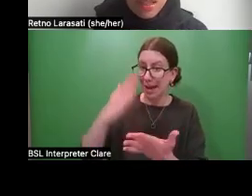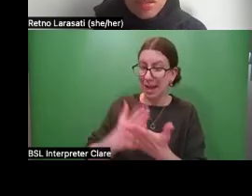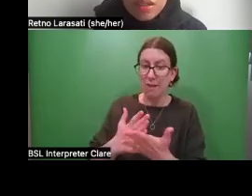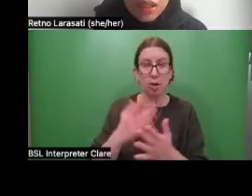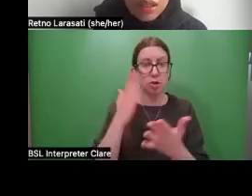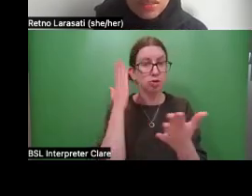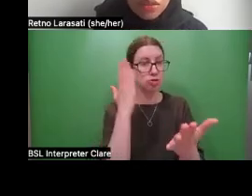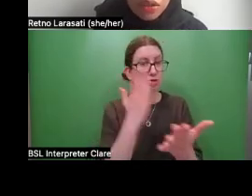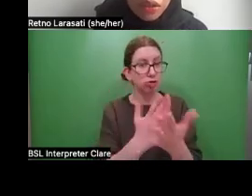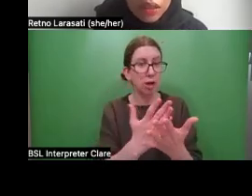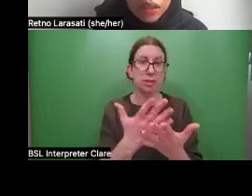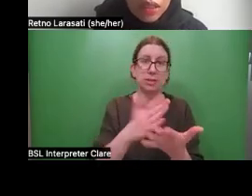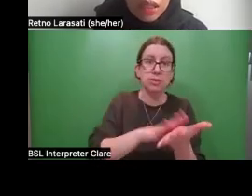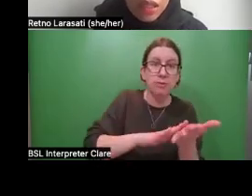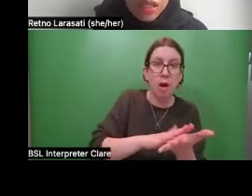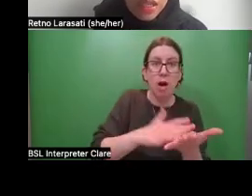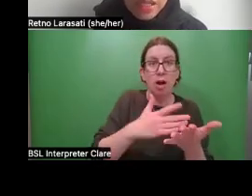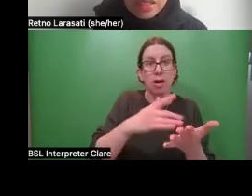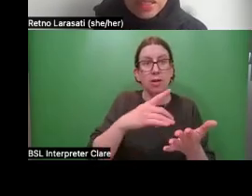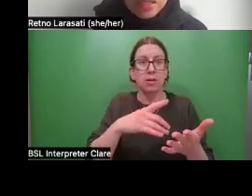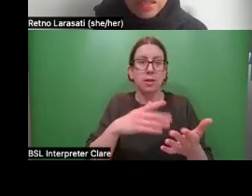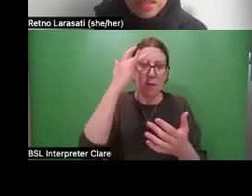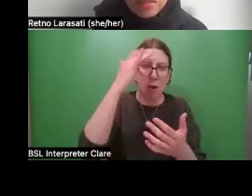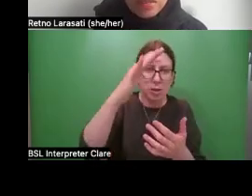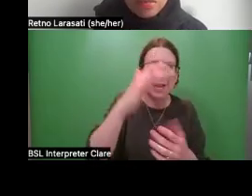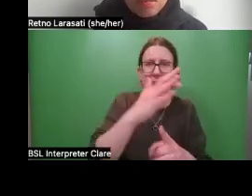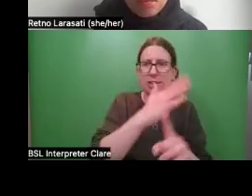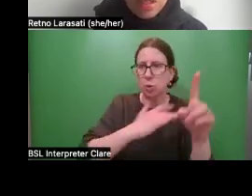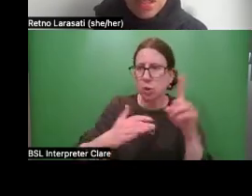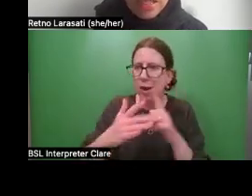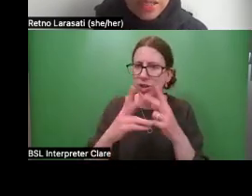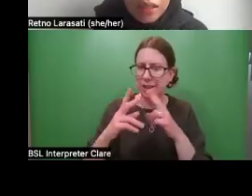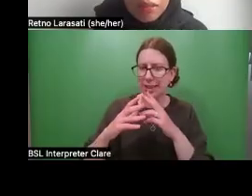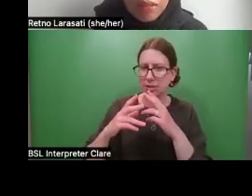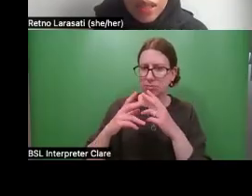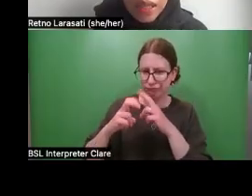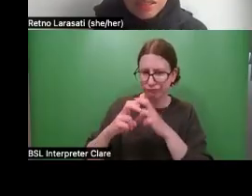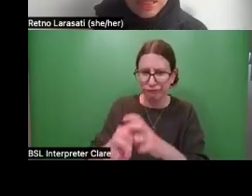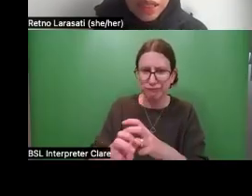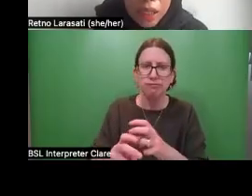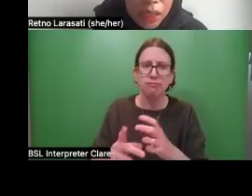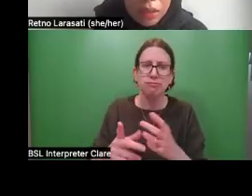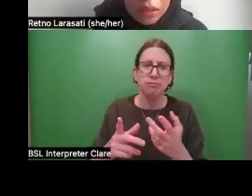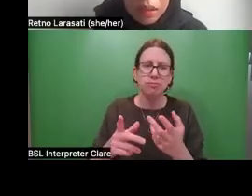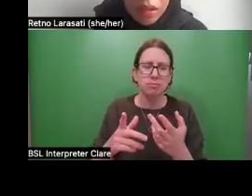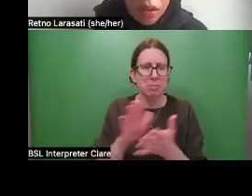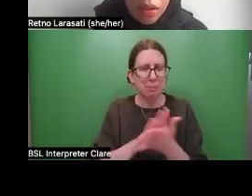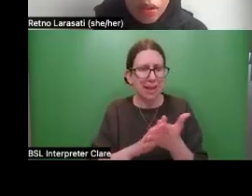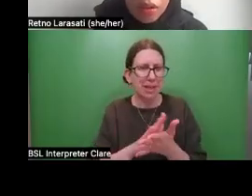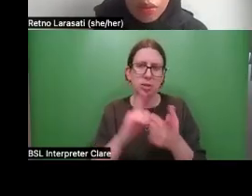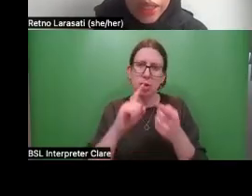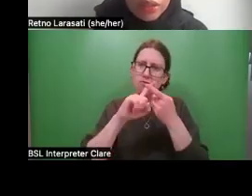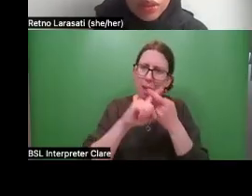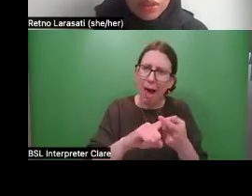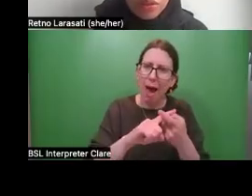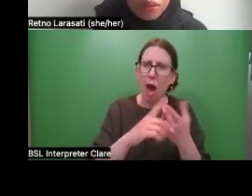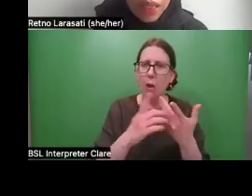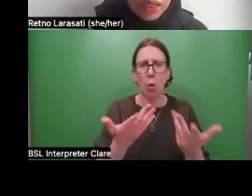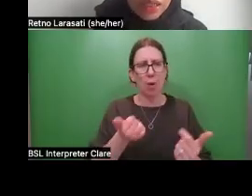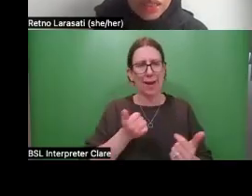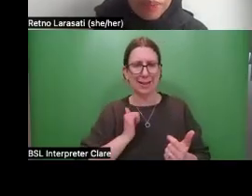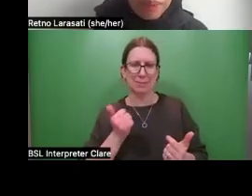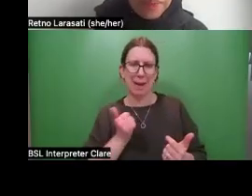philosophy, psychology, and sociology as reliance, expectation, or a way to